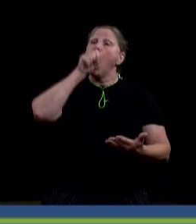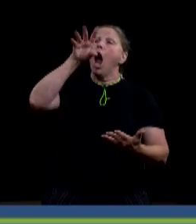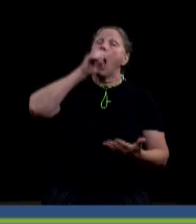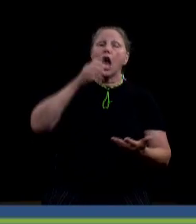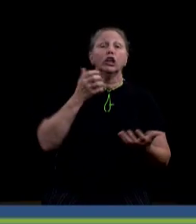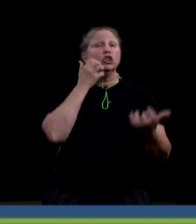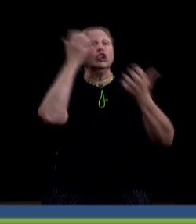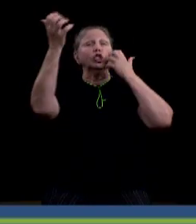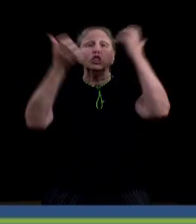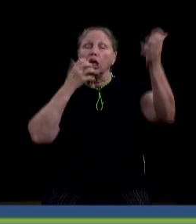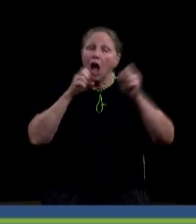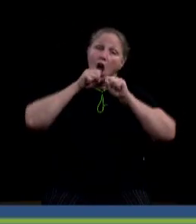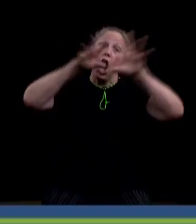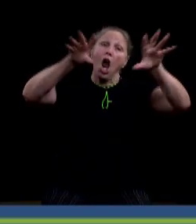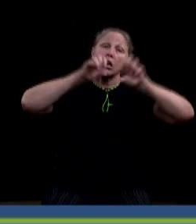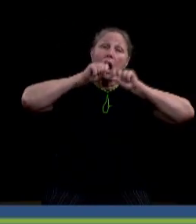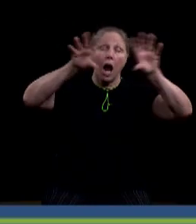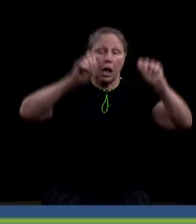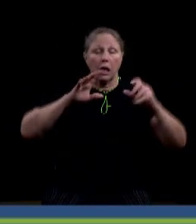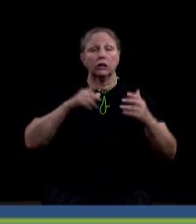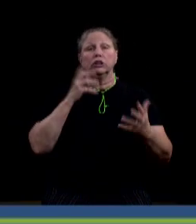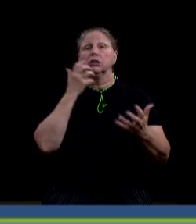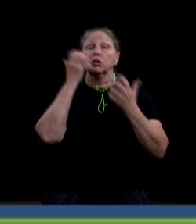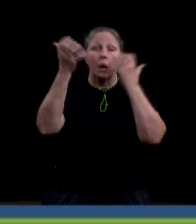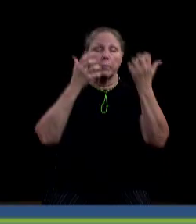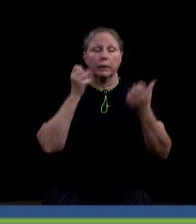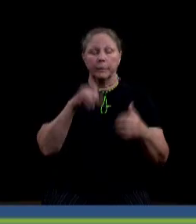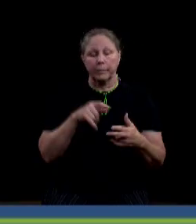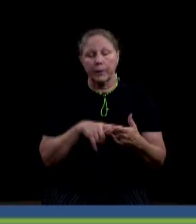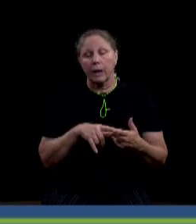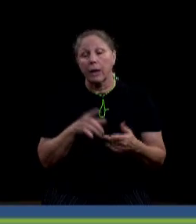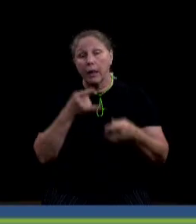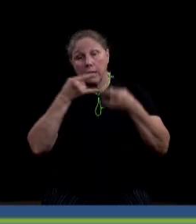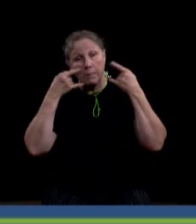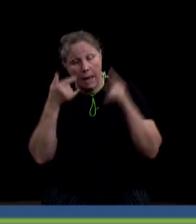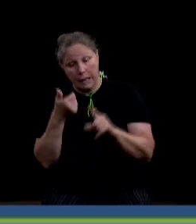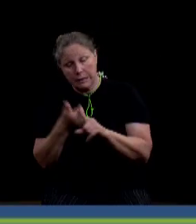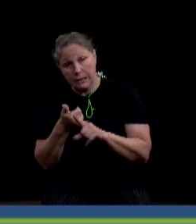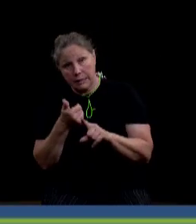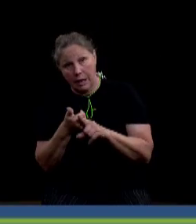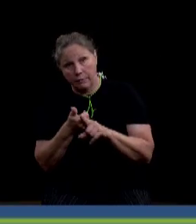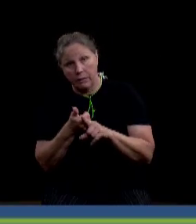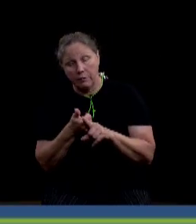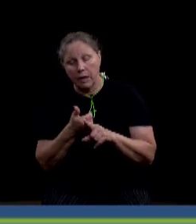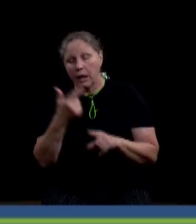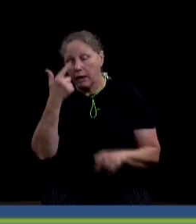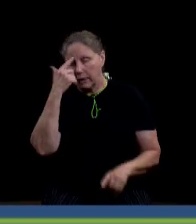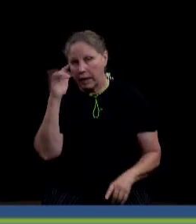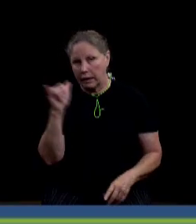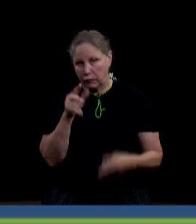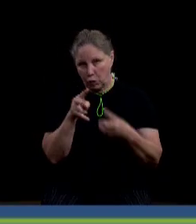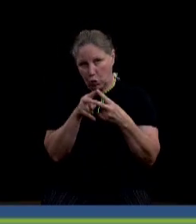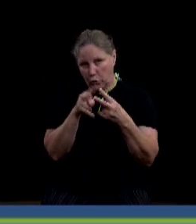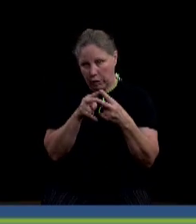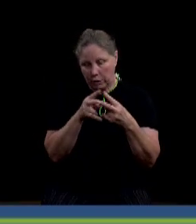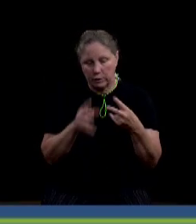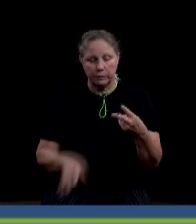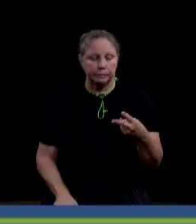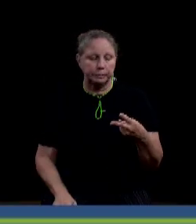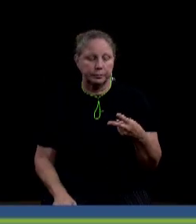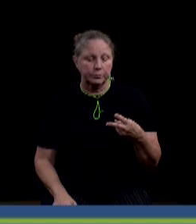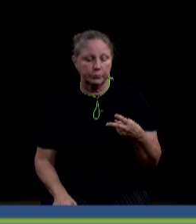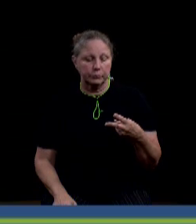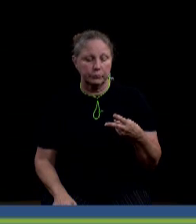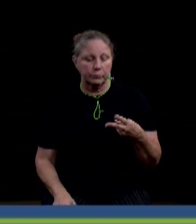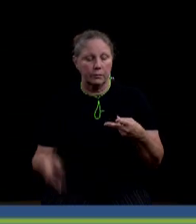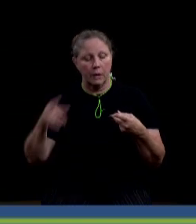The masks themselves you can think of as serving two purposes. One, they can act as a filter to